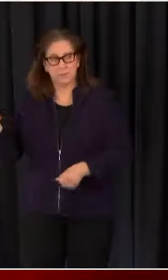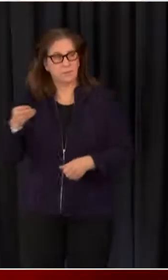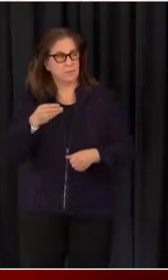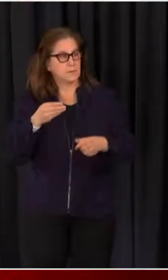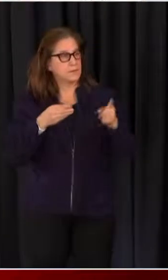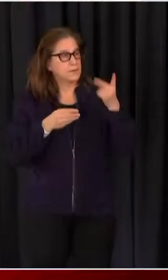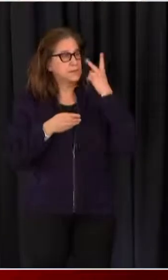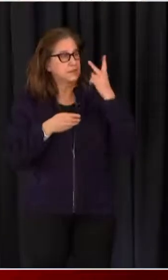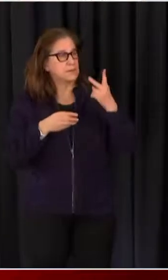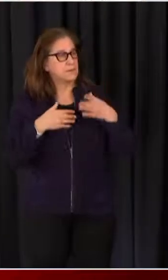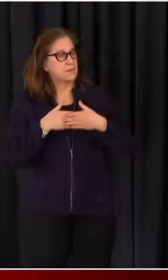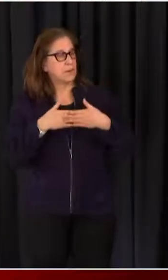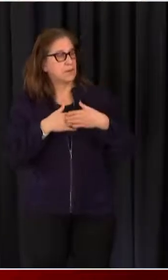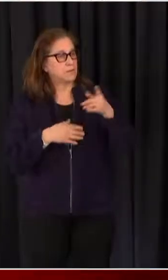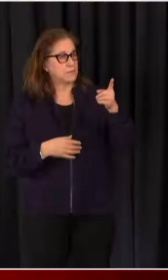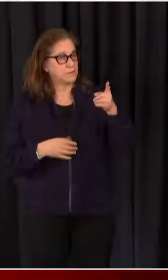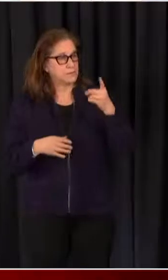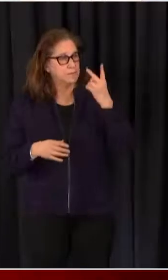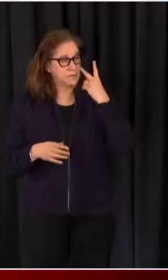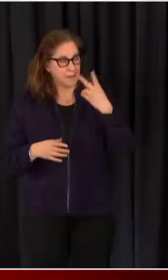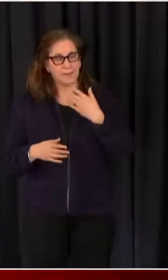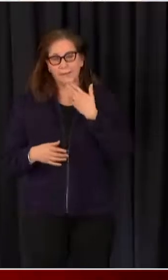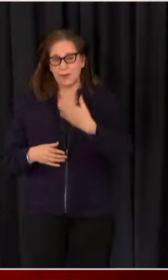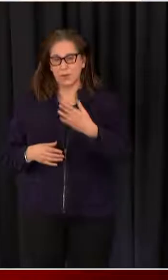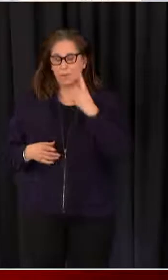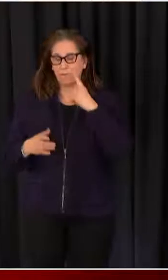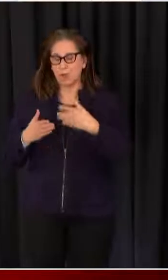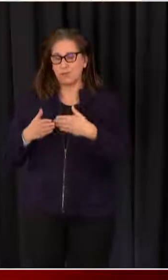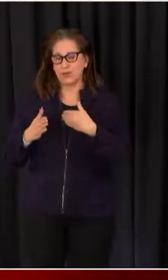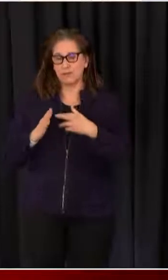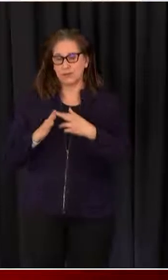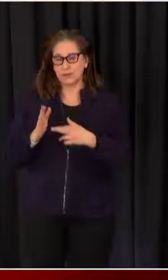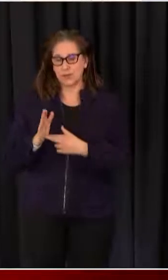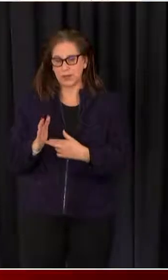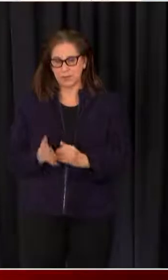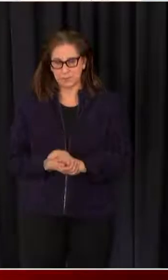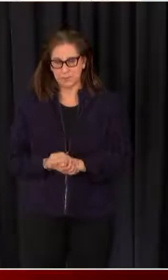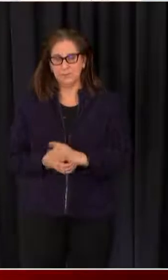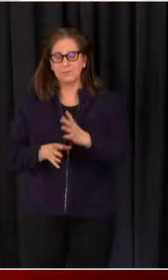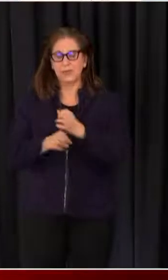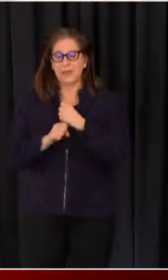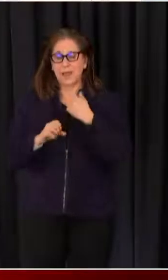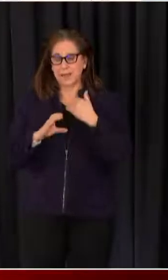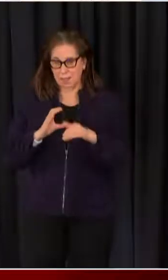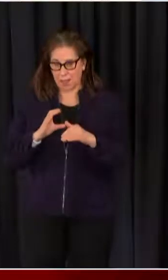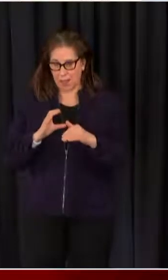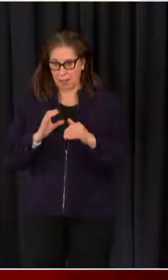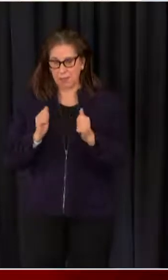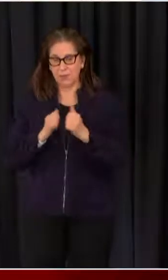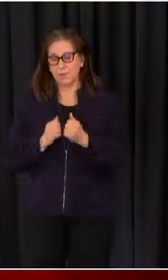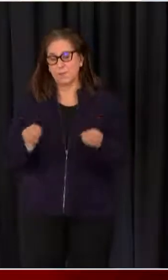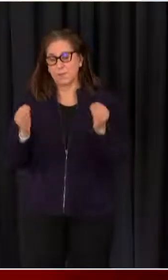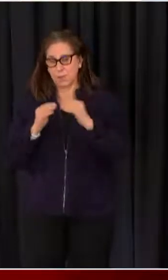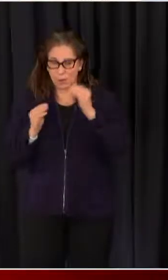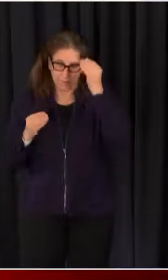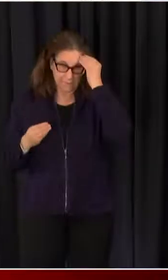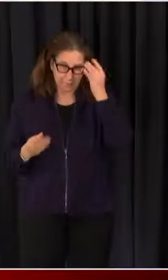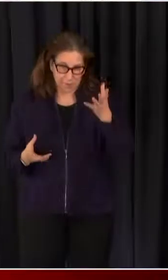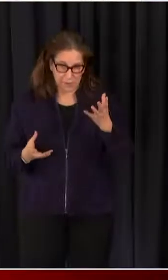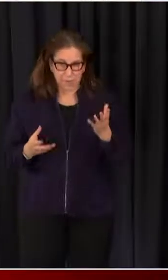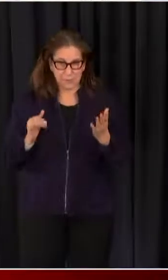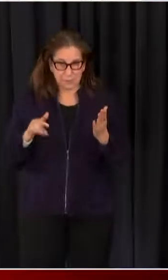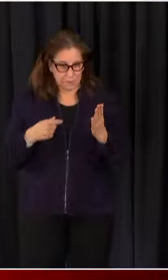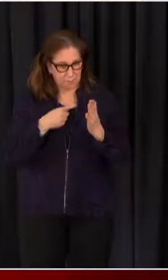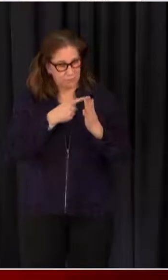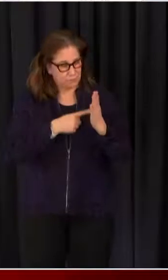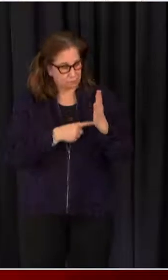sorry. And once you do that, you'll then receive an email with more information about the fact that